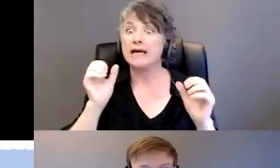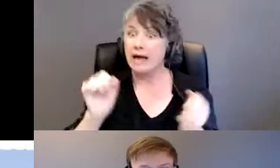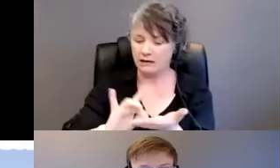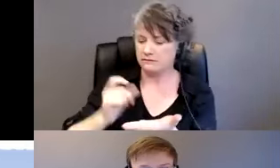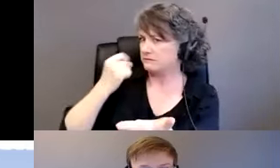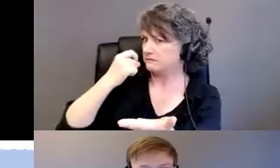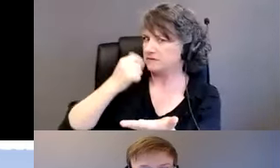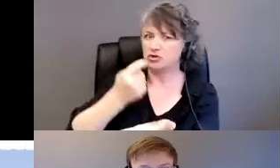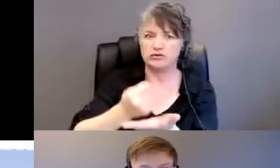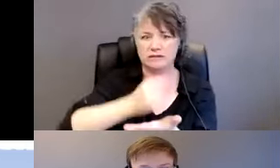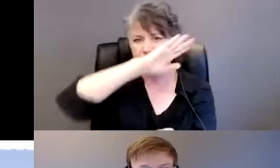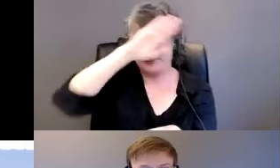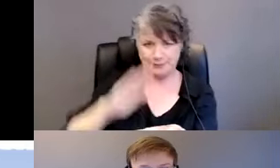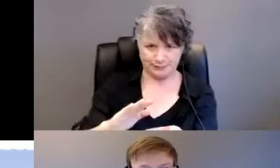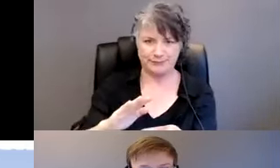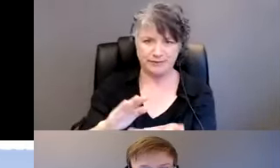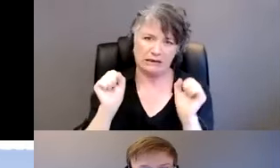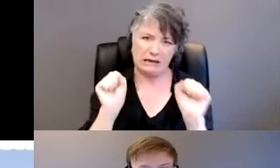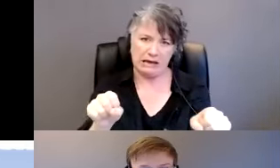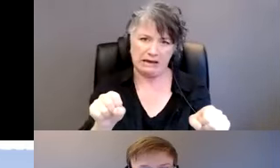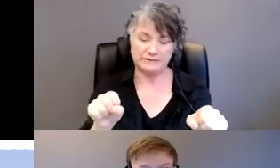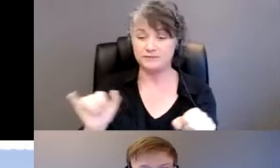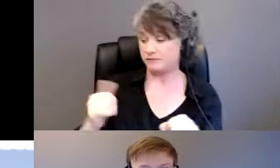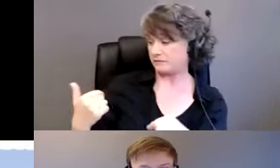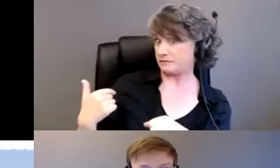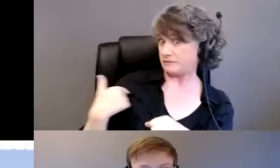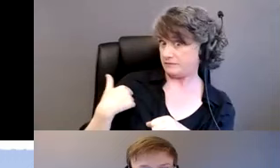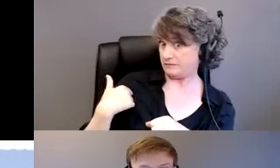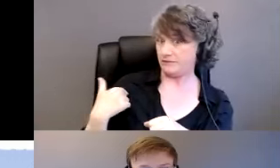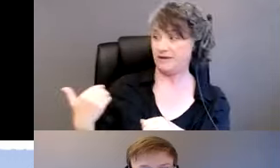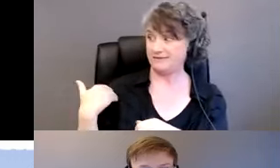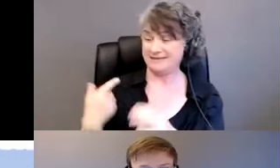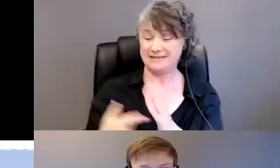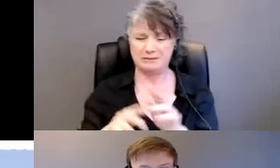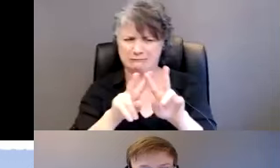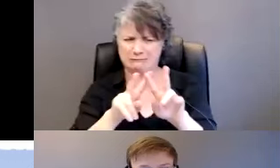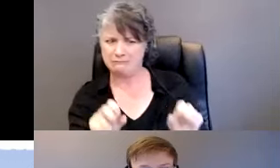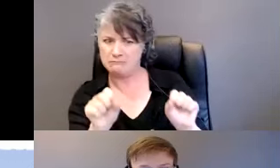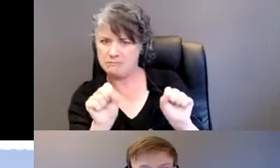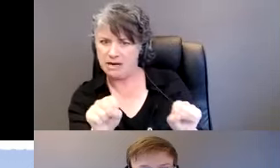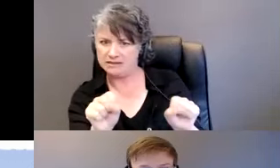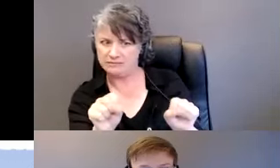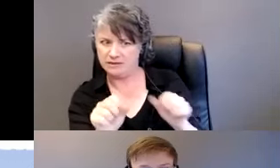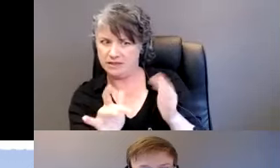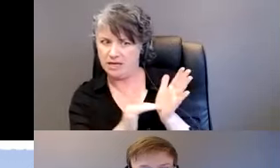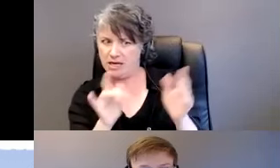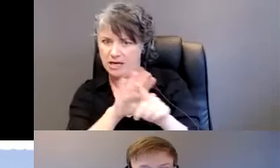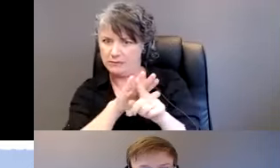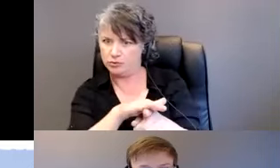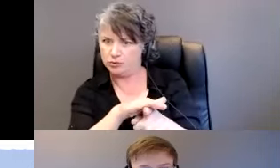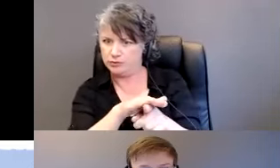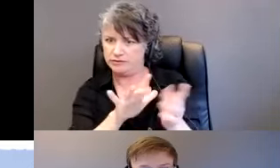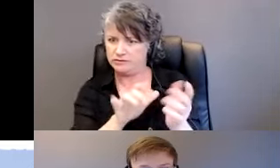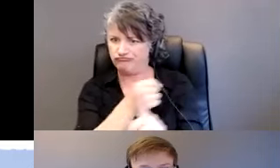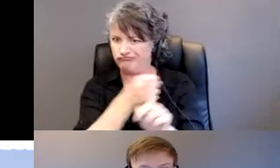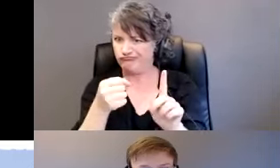are presented with cases of possible abuse. I guess what I would just say for start is that it's